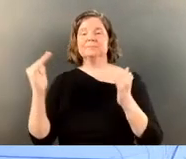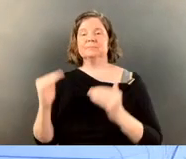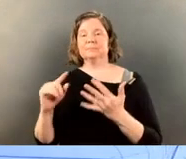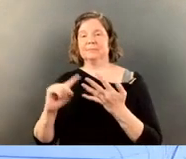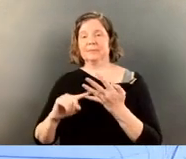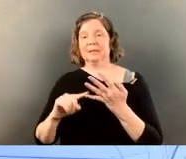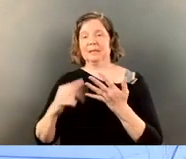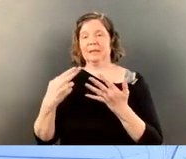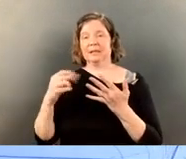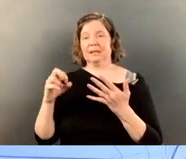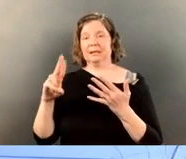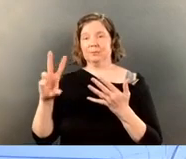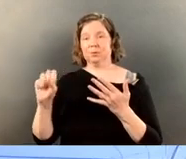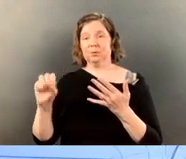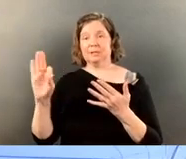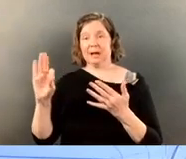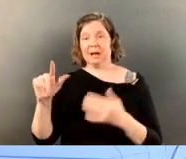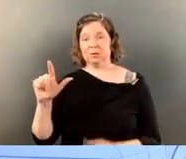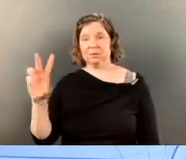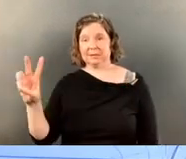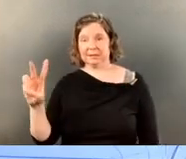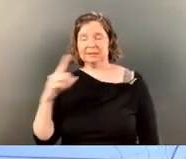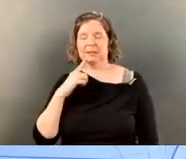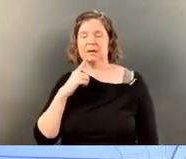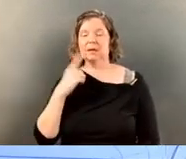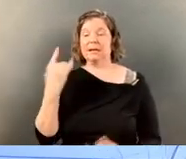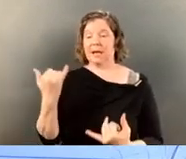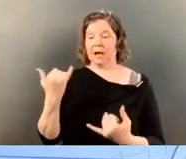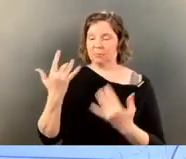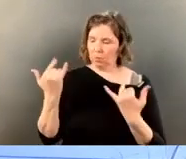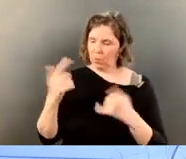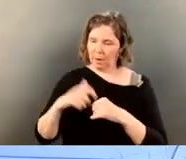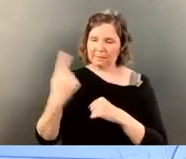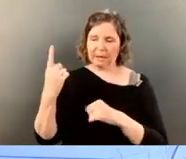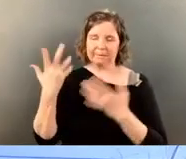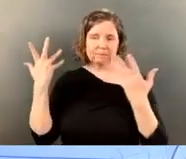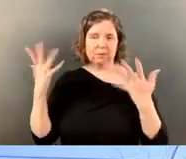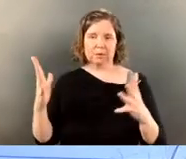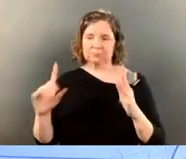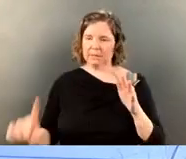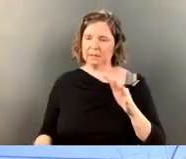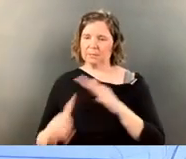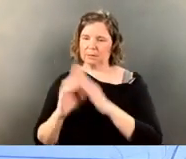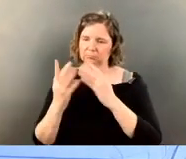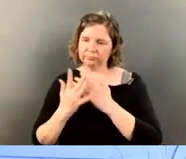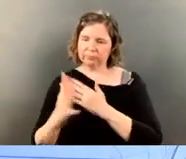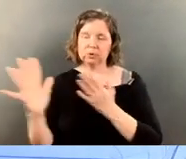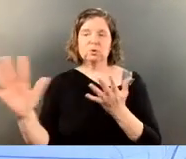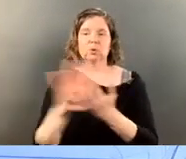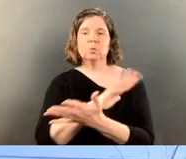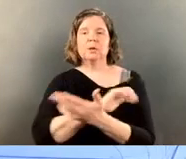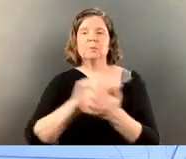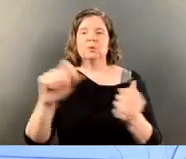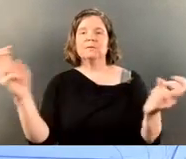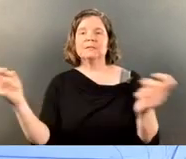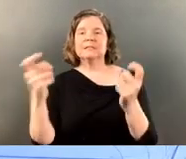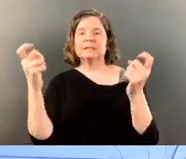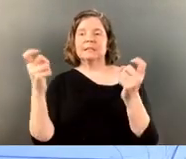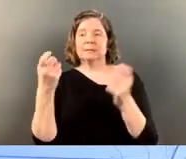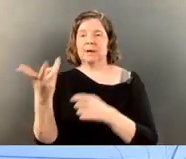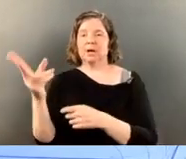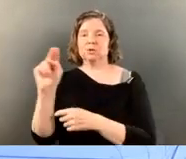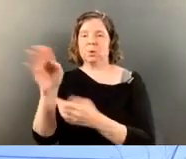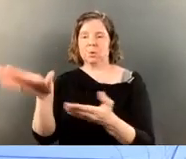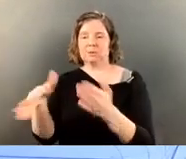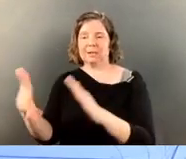like this. But now, once for all time, he has appeared at the end of the age to remove sin by his own